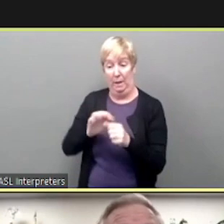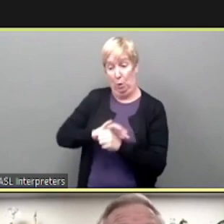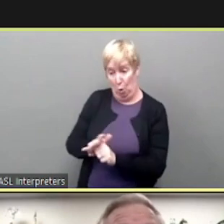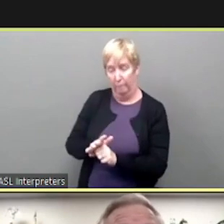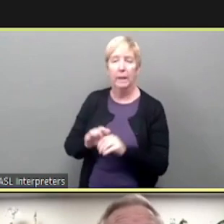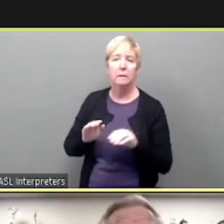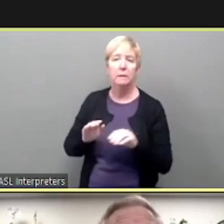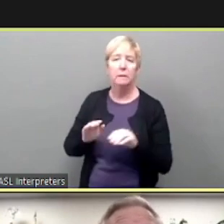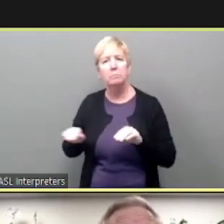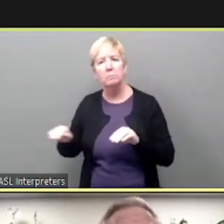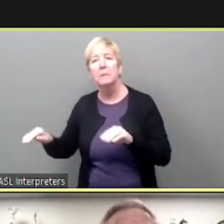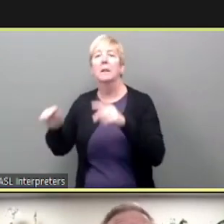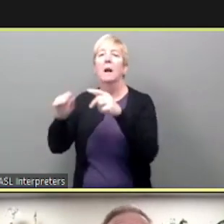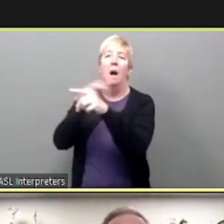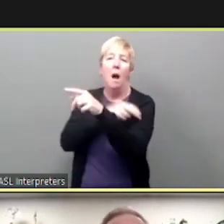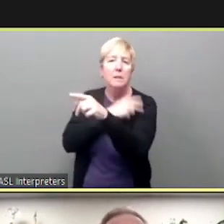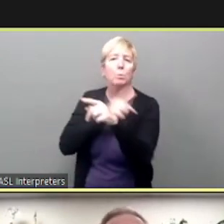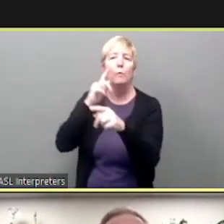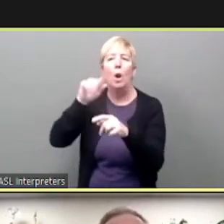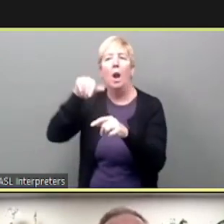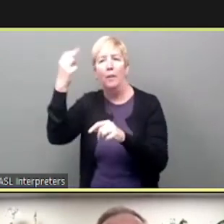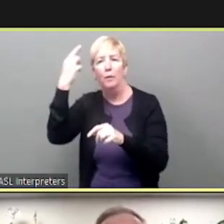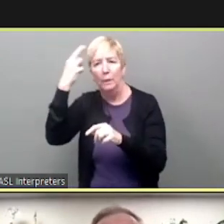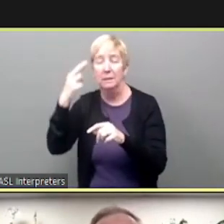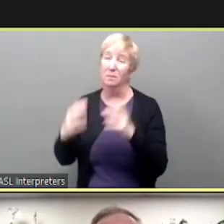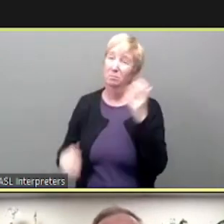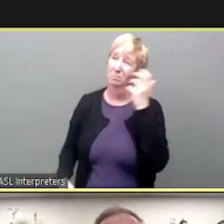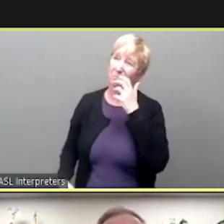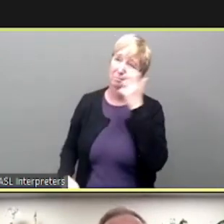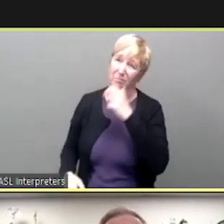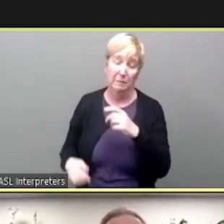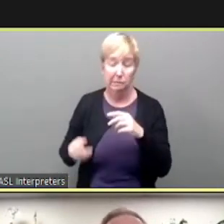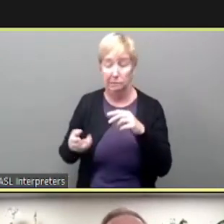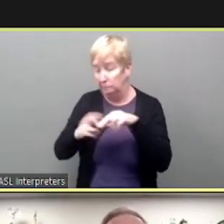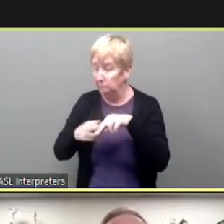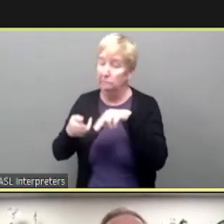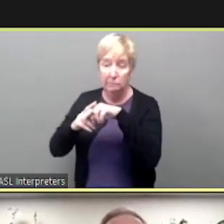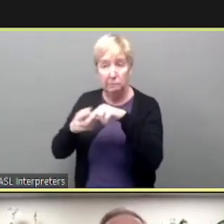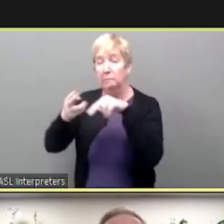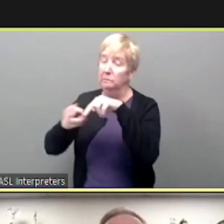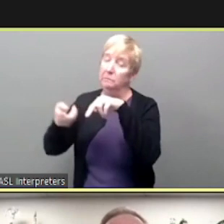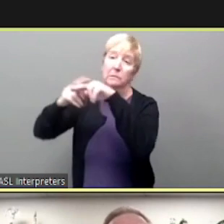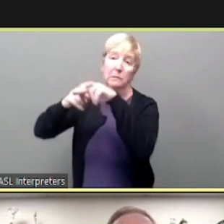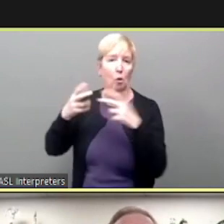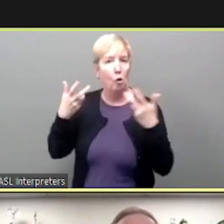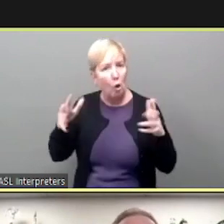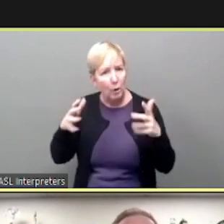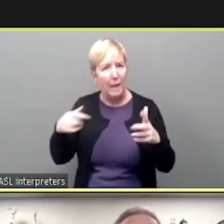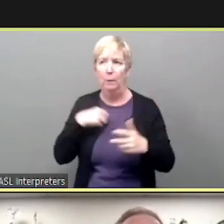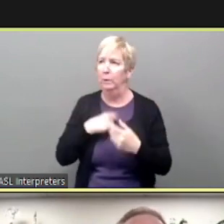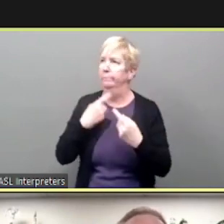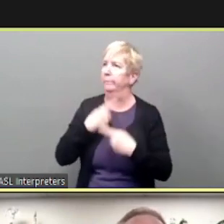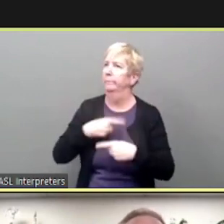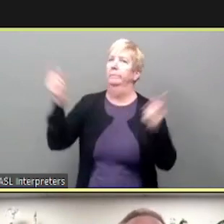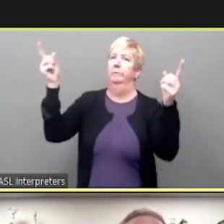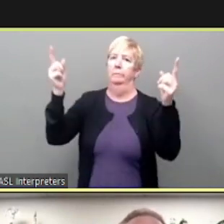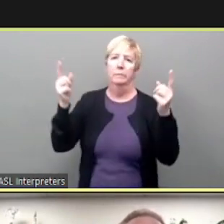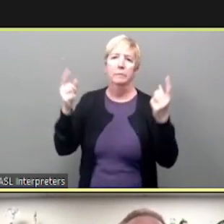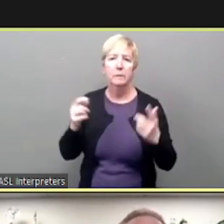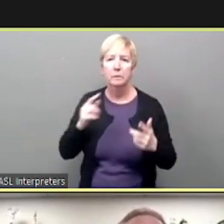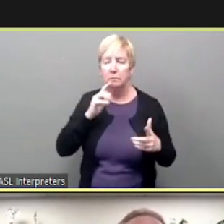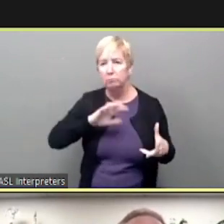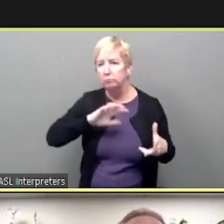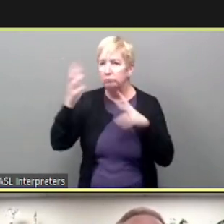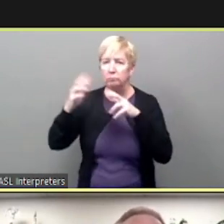in crisis standards of care. And now it looks like hospital utilization is going up. That's reflected also in the